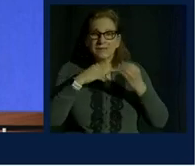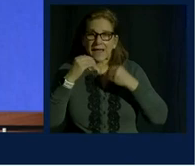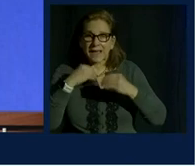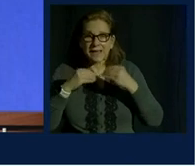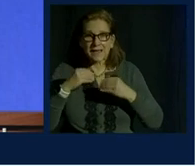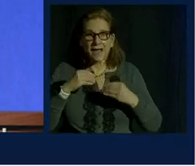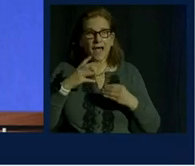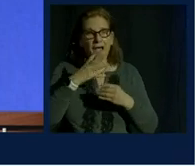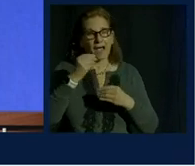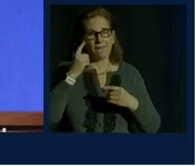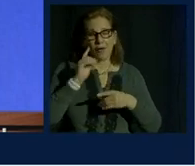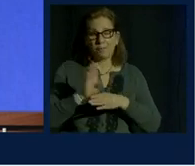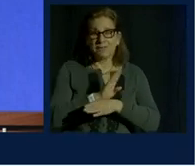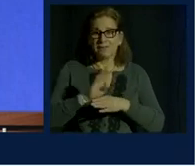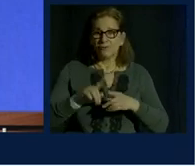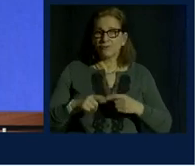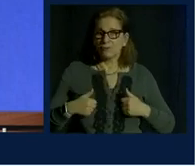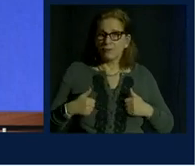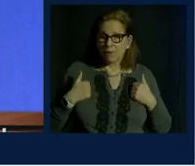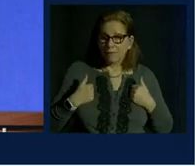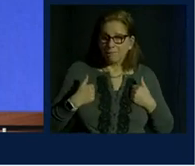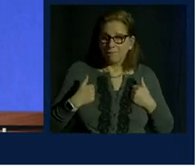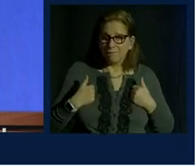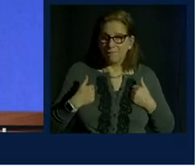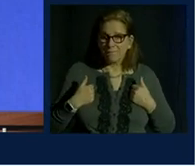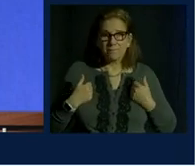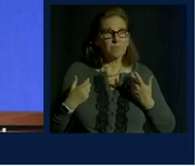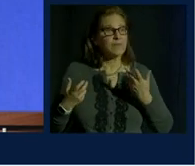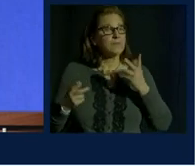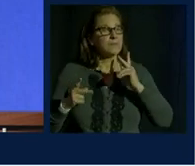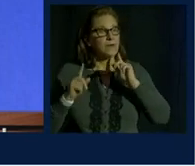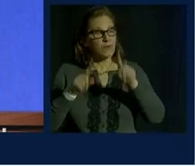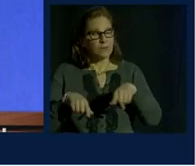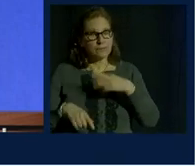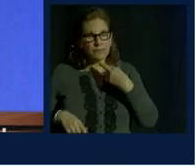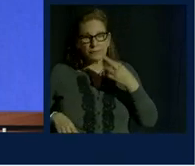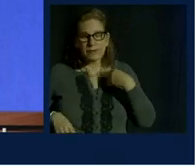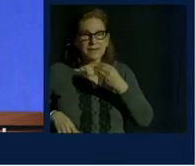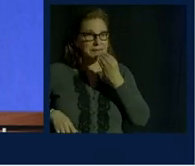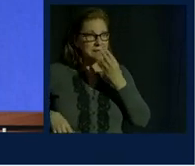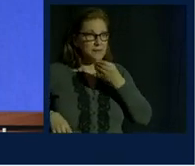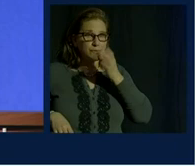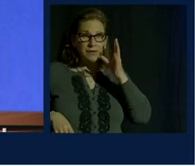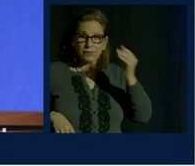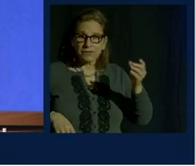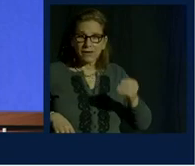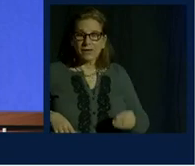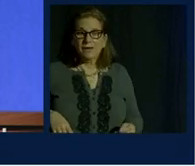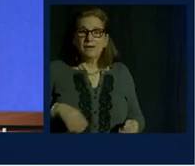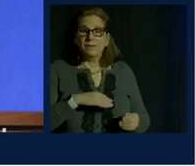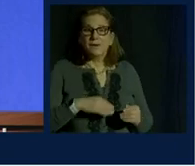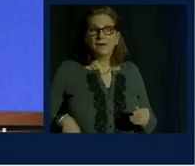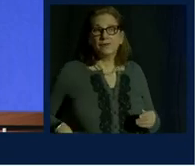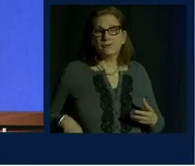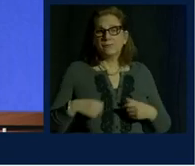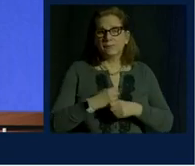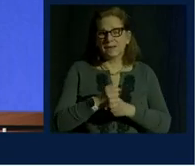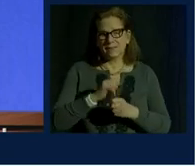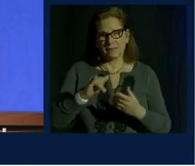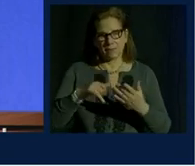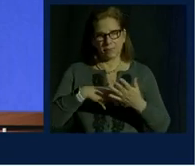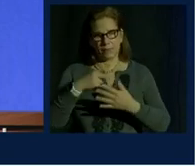survive and allow individuals to dine outside. The mayor's bill creates this innovative program